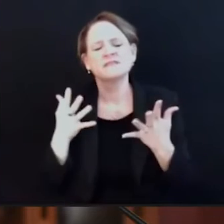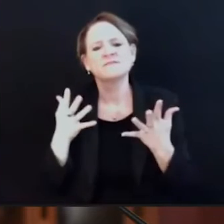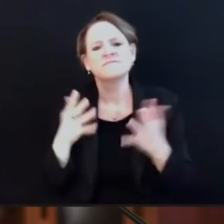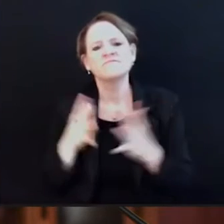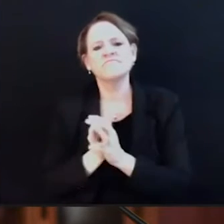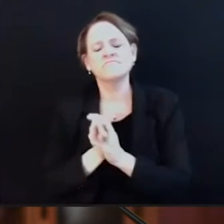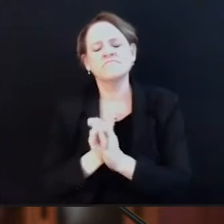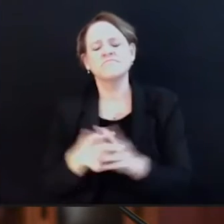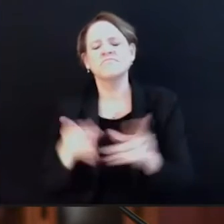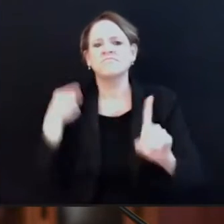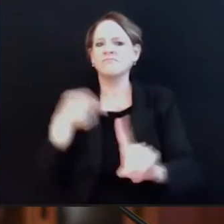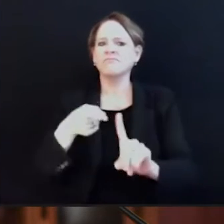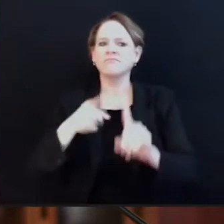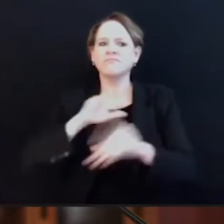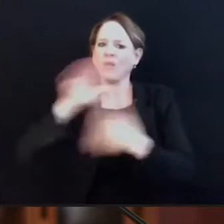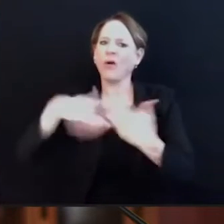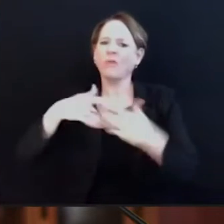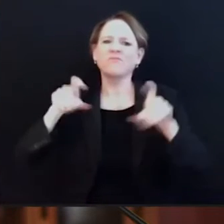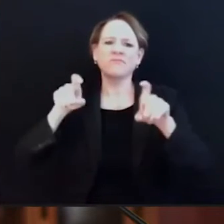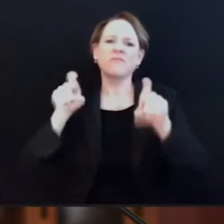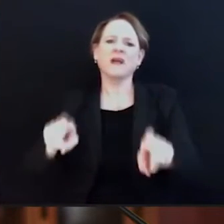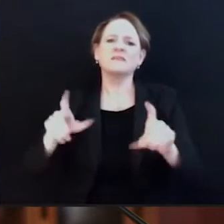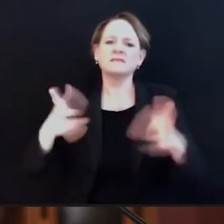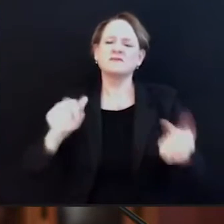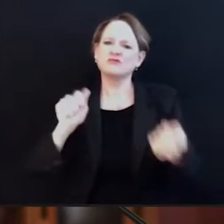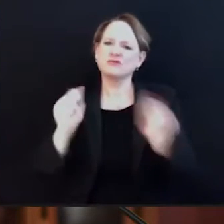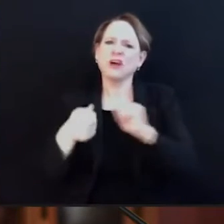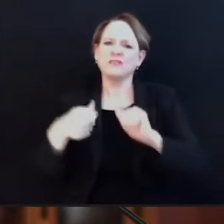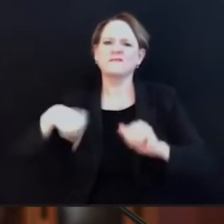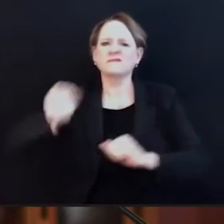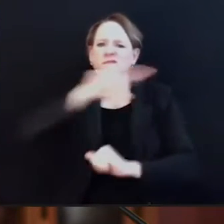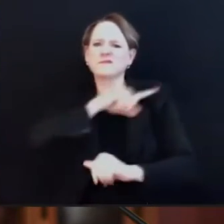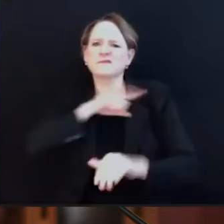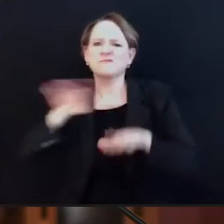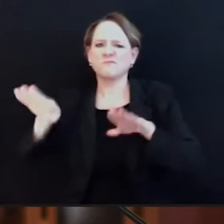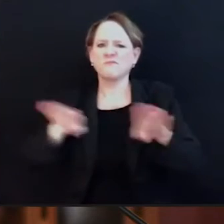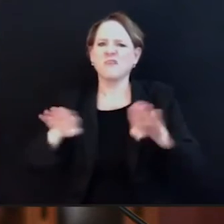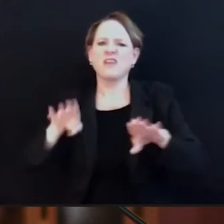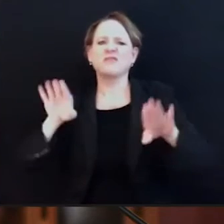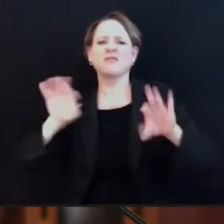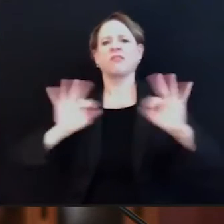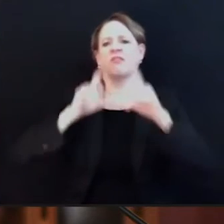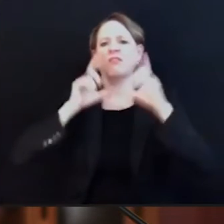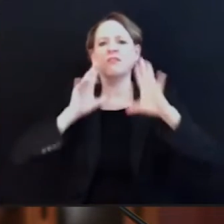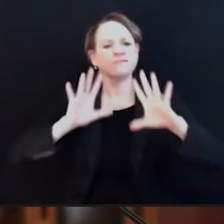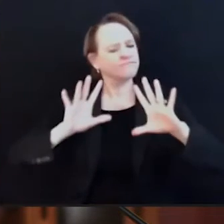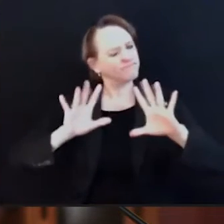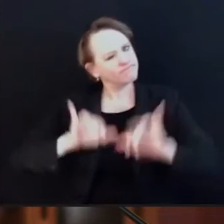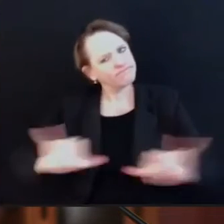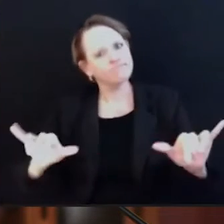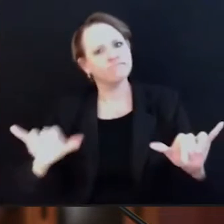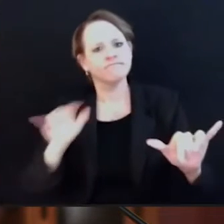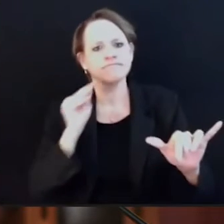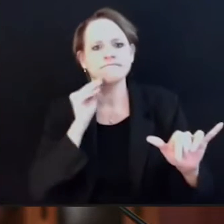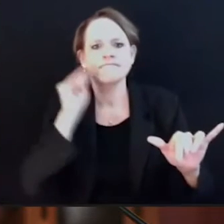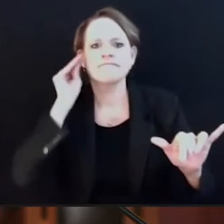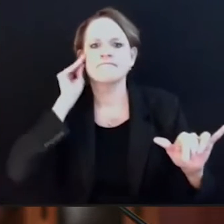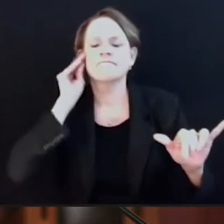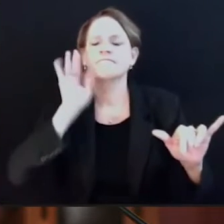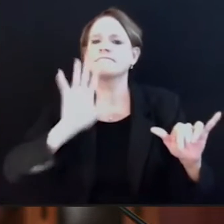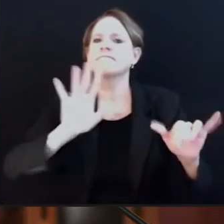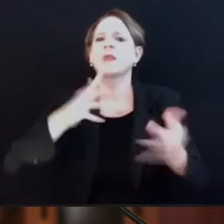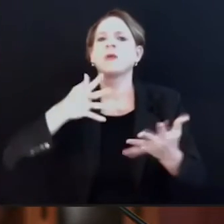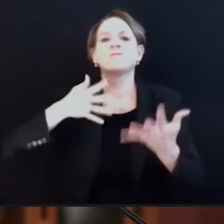need to stay home. Do not interact with people that you do not live with. Go out for the essentials, groceries,